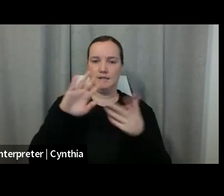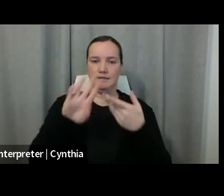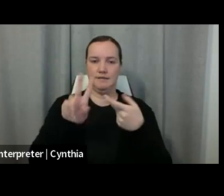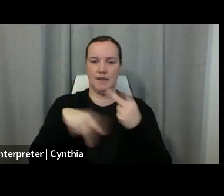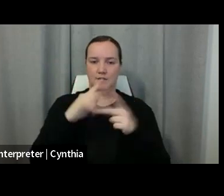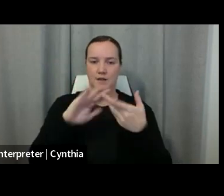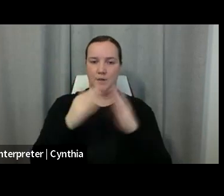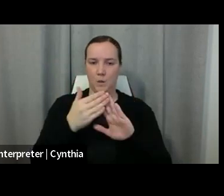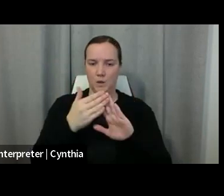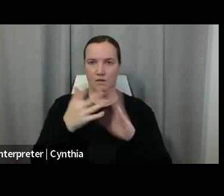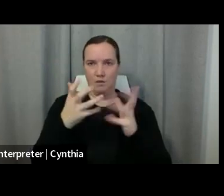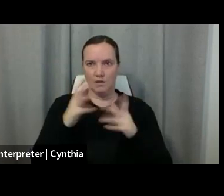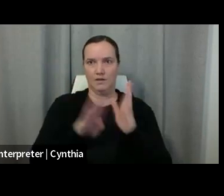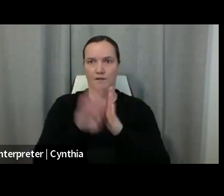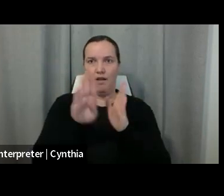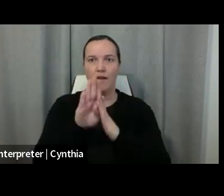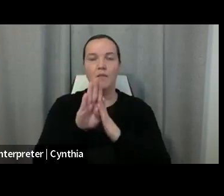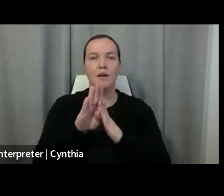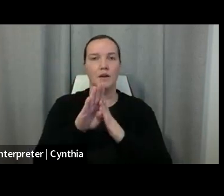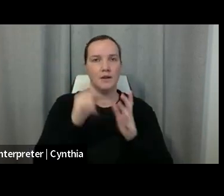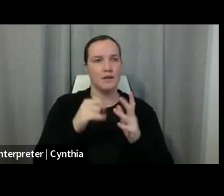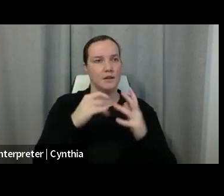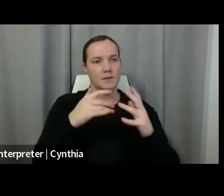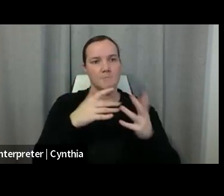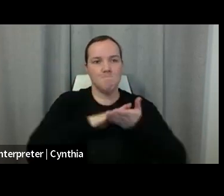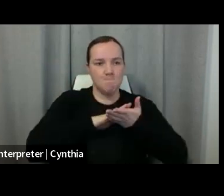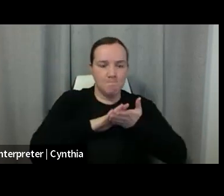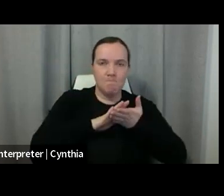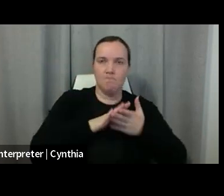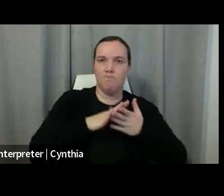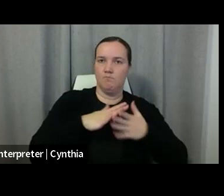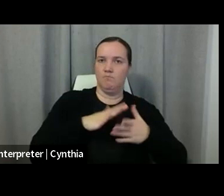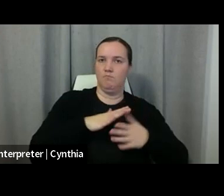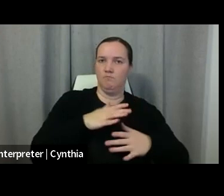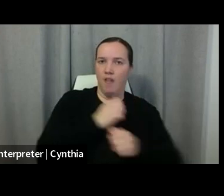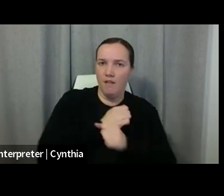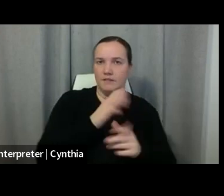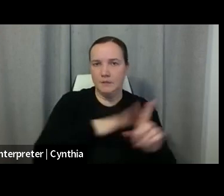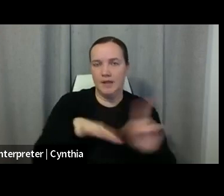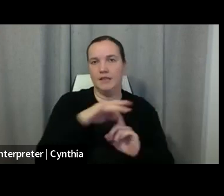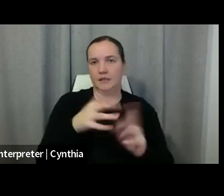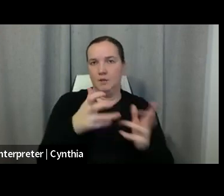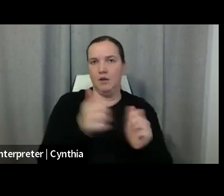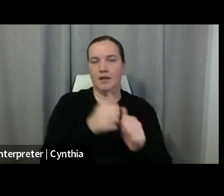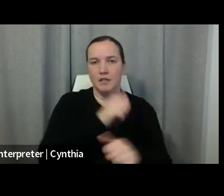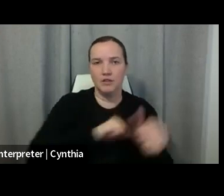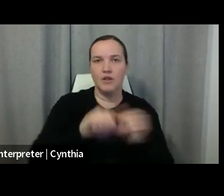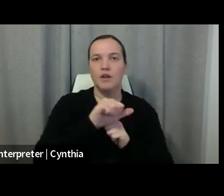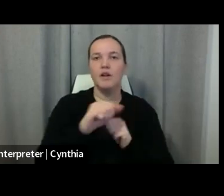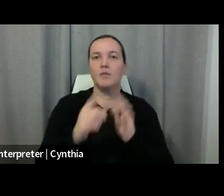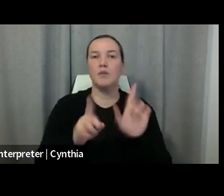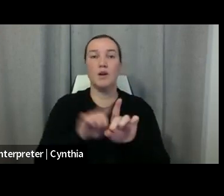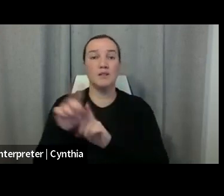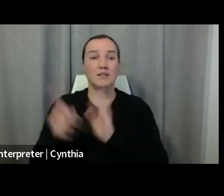that's compassionate space for the ways we're engaging with each other. And then also the fact that we have to confront really difficult, sometimes